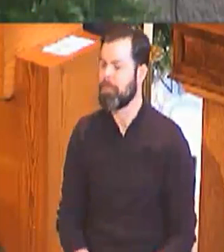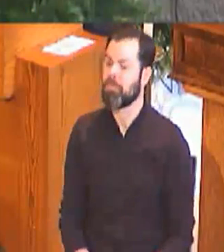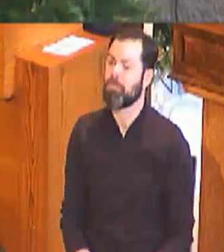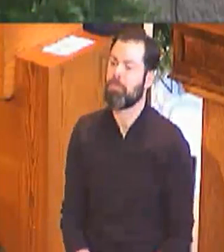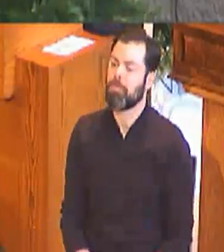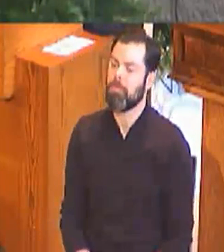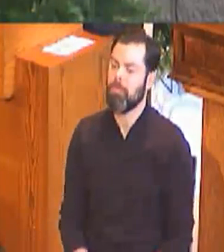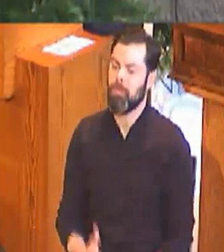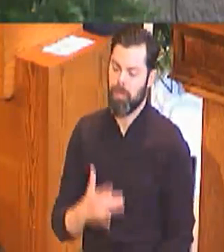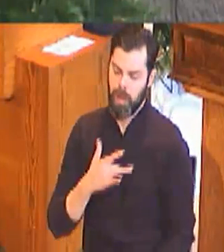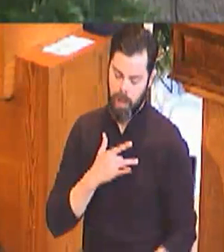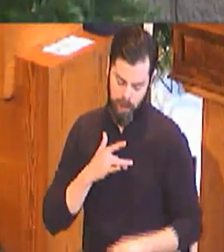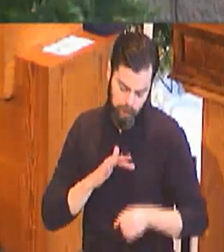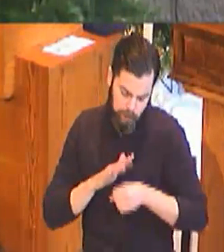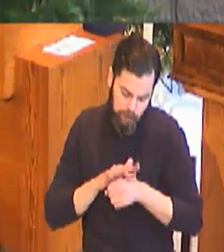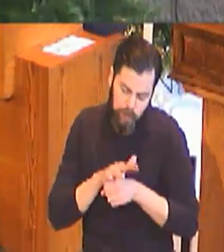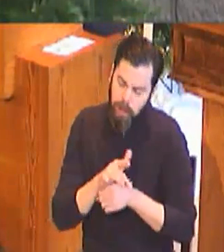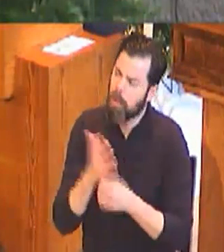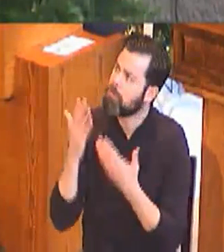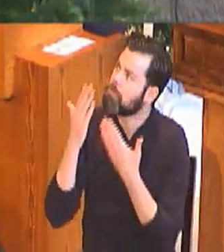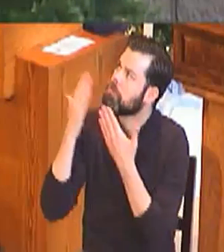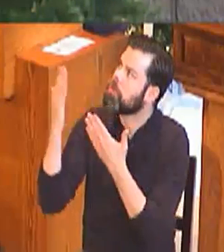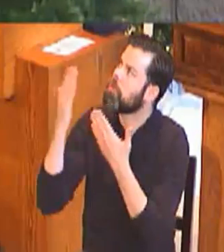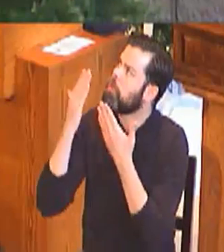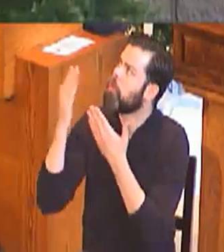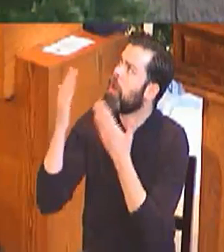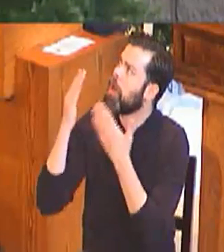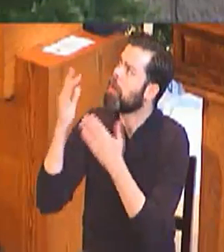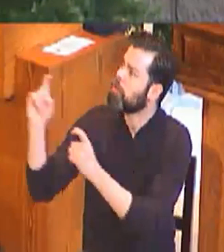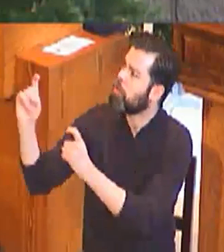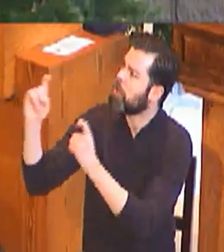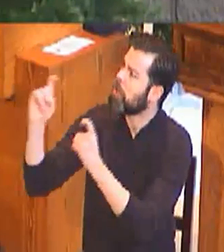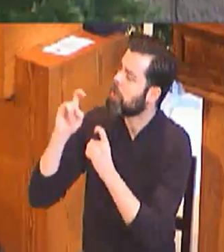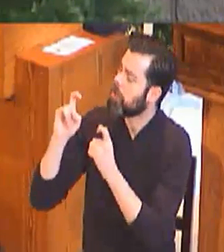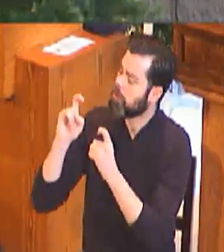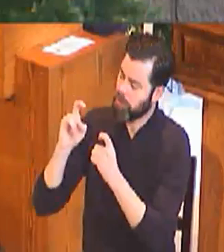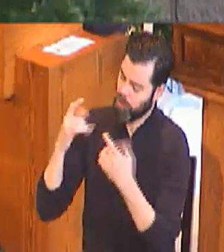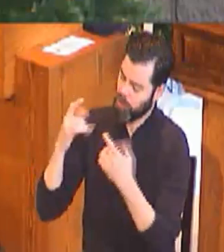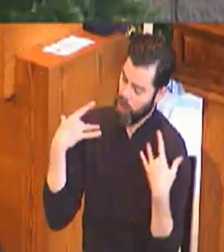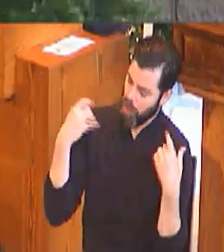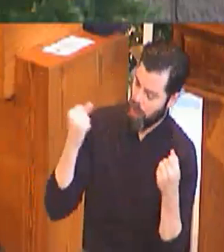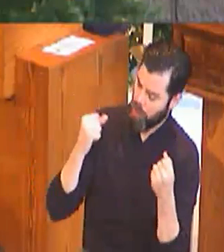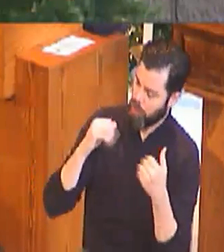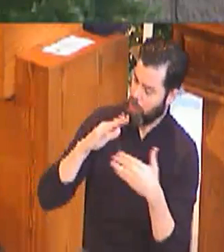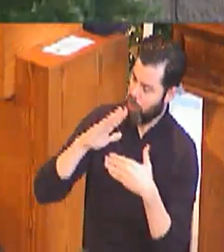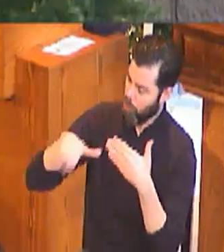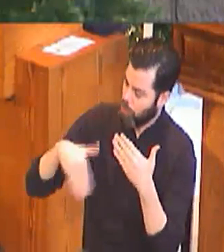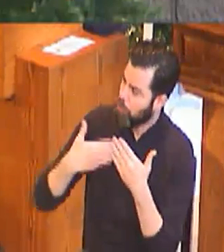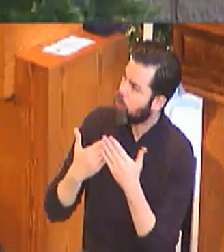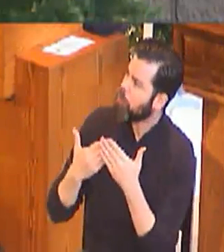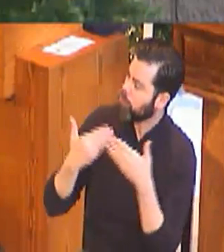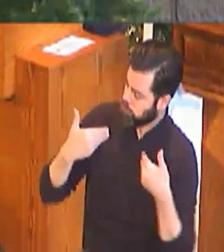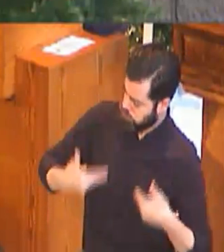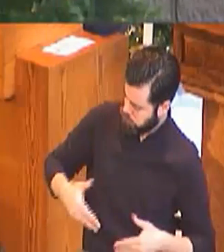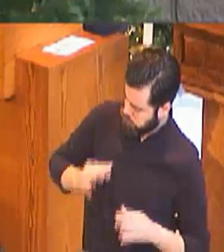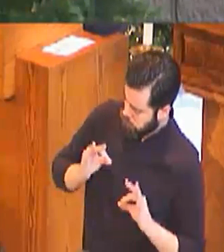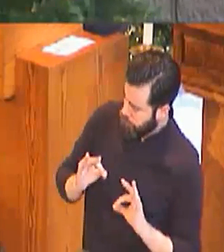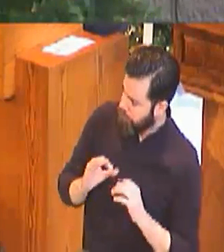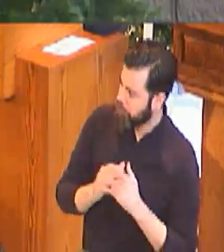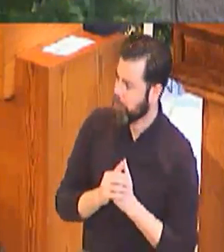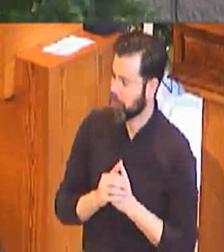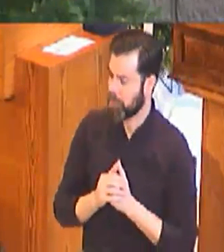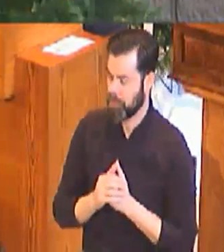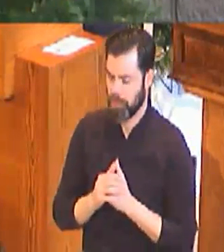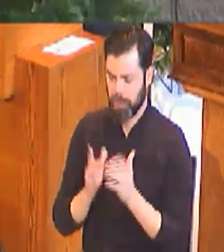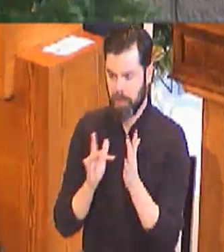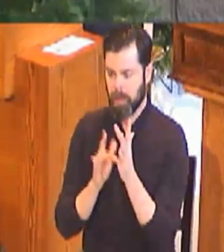My heart overflows with gratitude for the gift of health and wholeness. And from